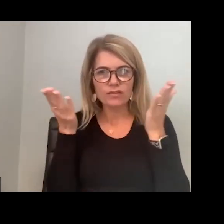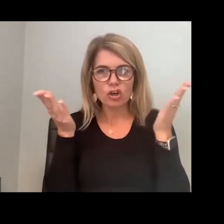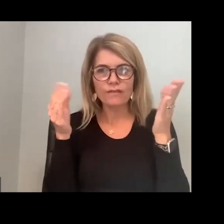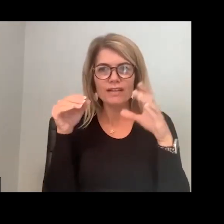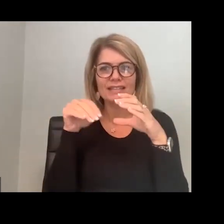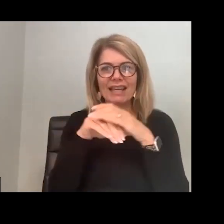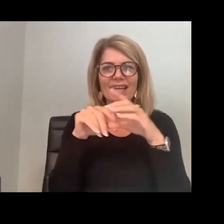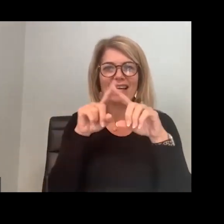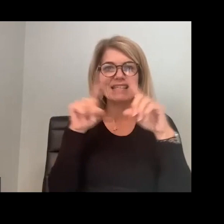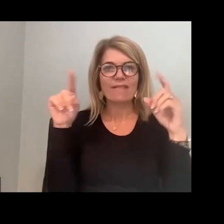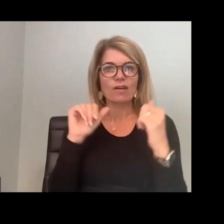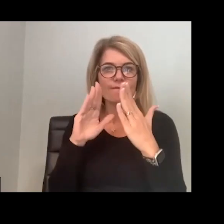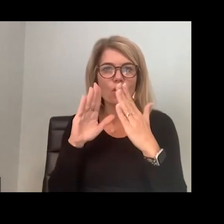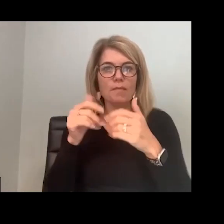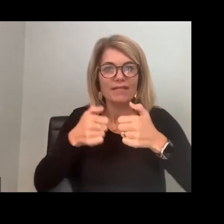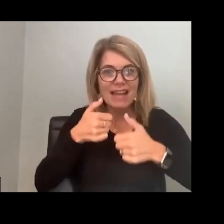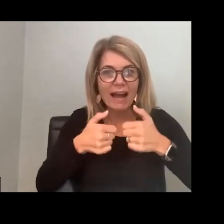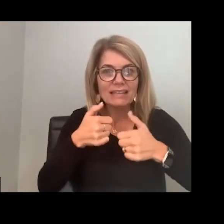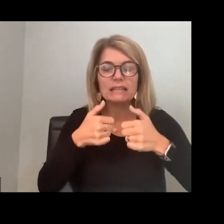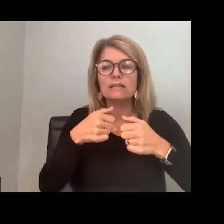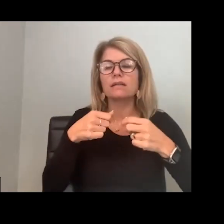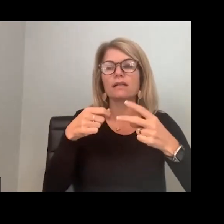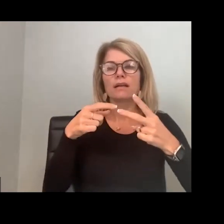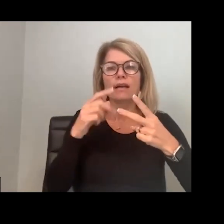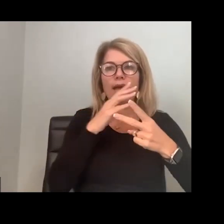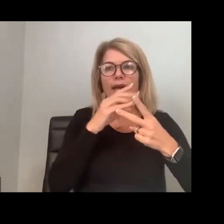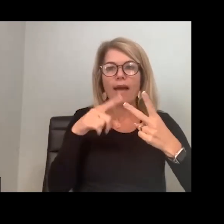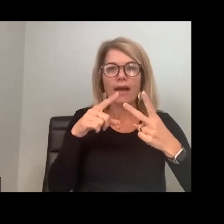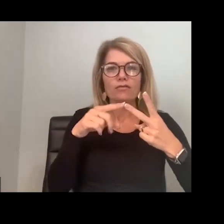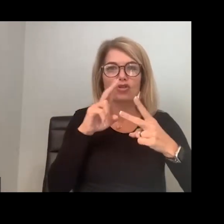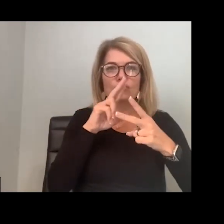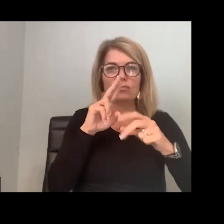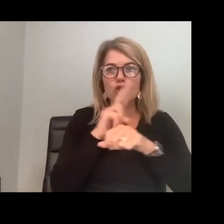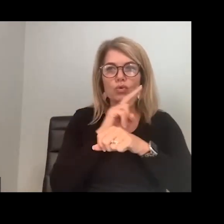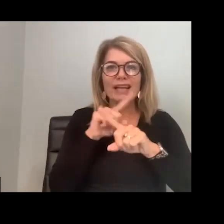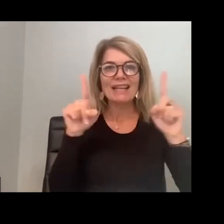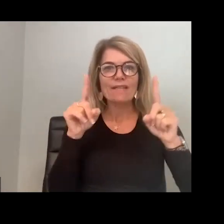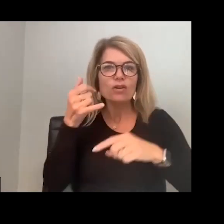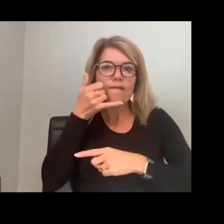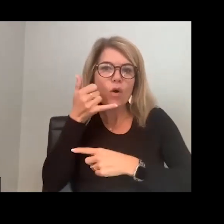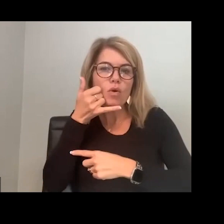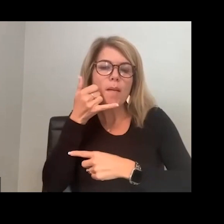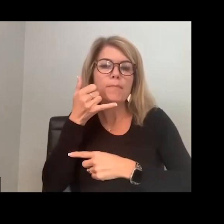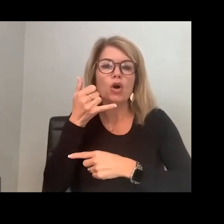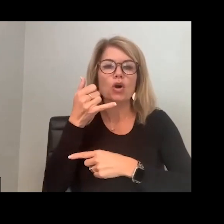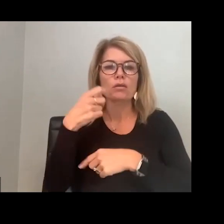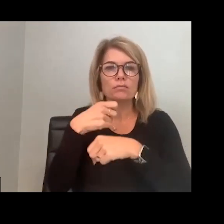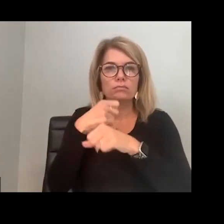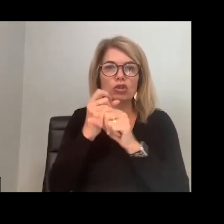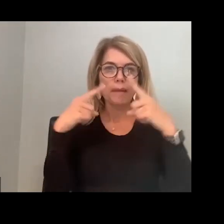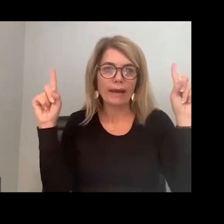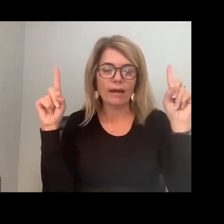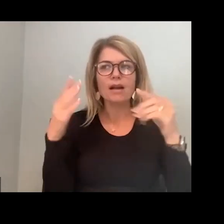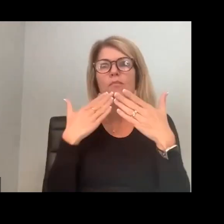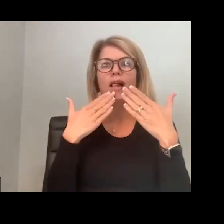form in terms of text and using a different phone number, which will make it more accessible to many. And I want to thank our